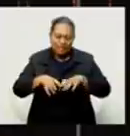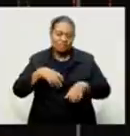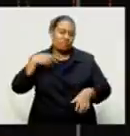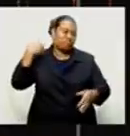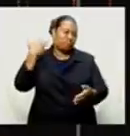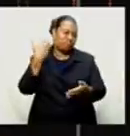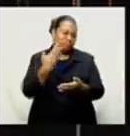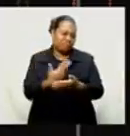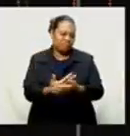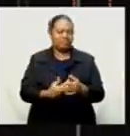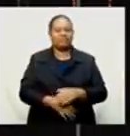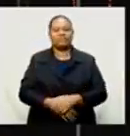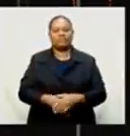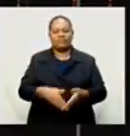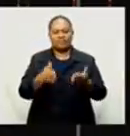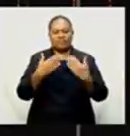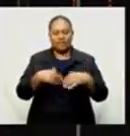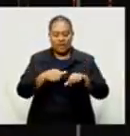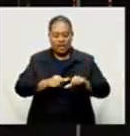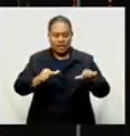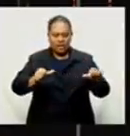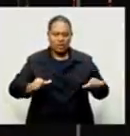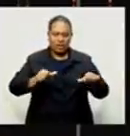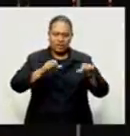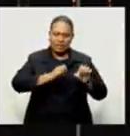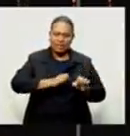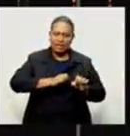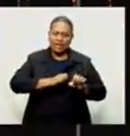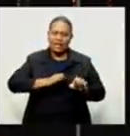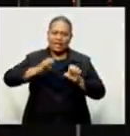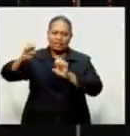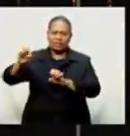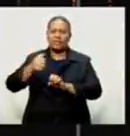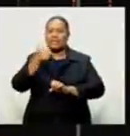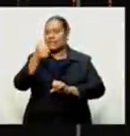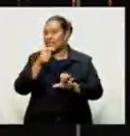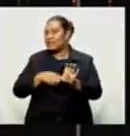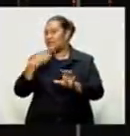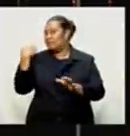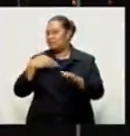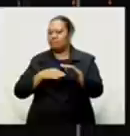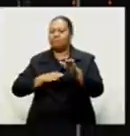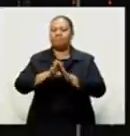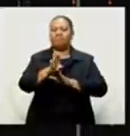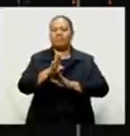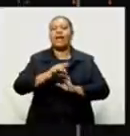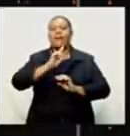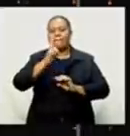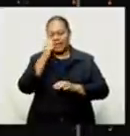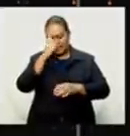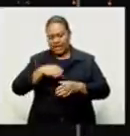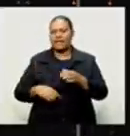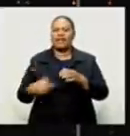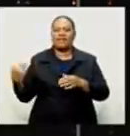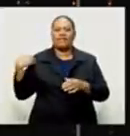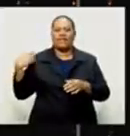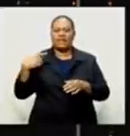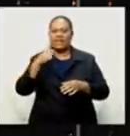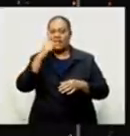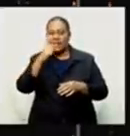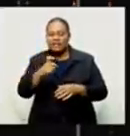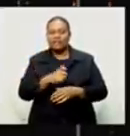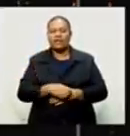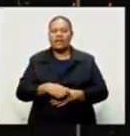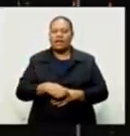time. Agriculture export has gone up in the past 6 years, but this can be affected if inorganic fertilizers are stopped